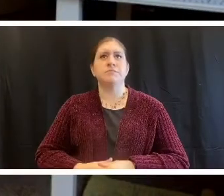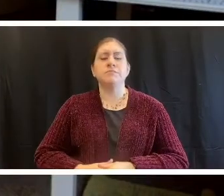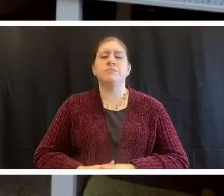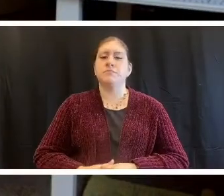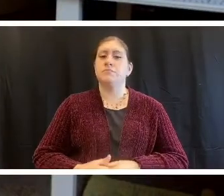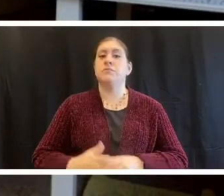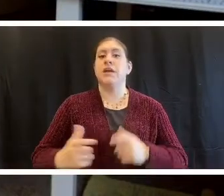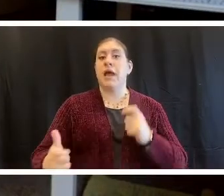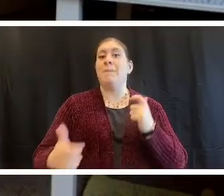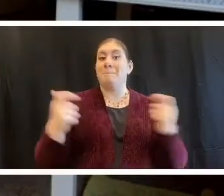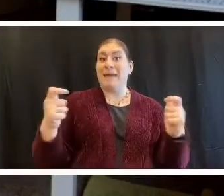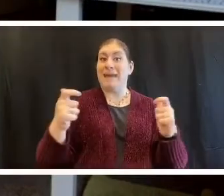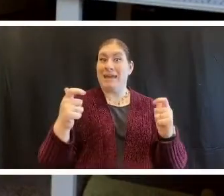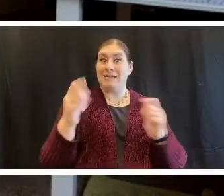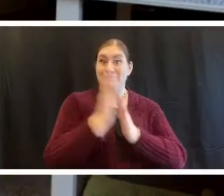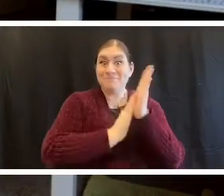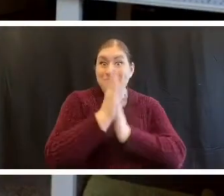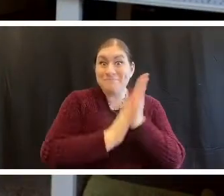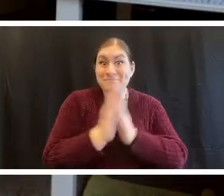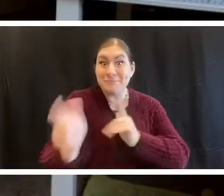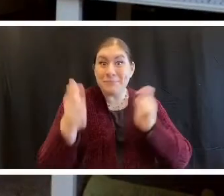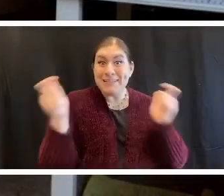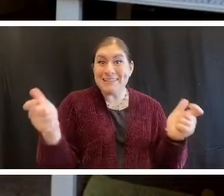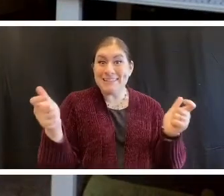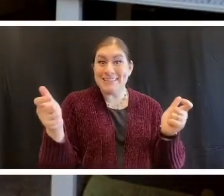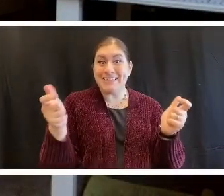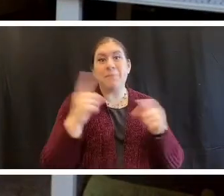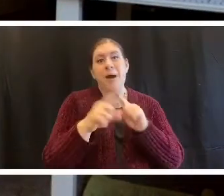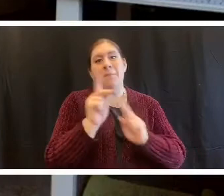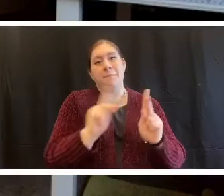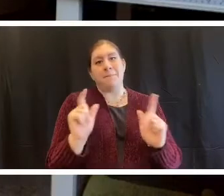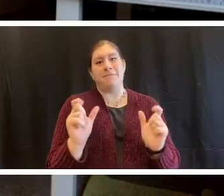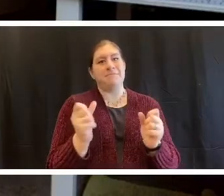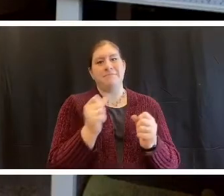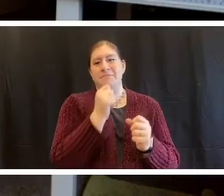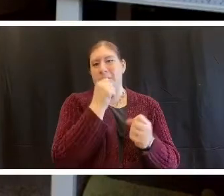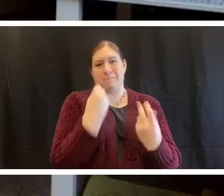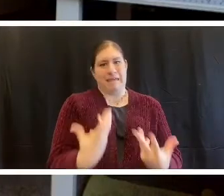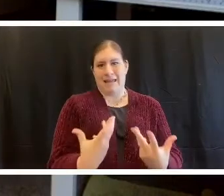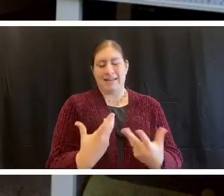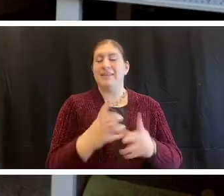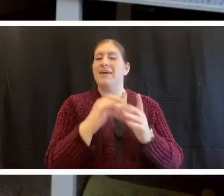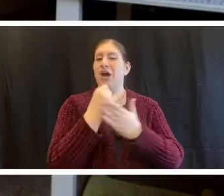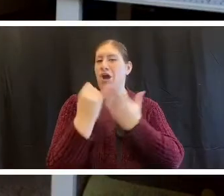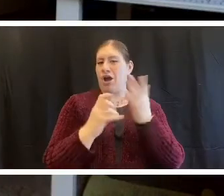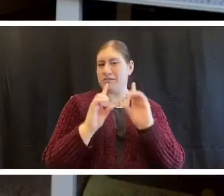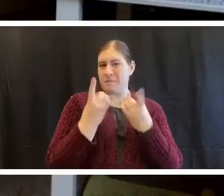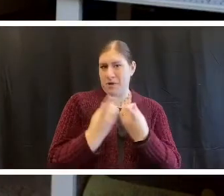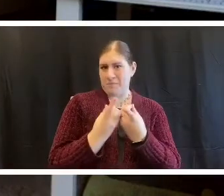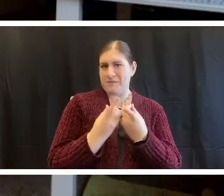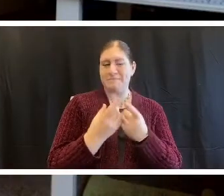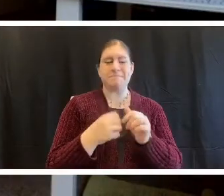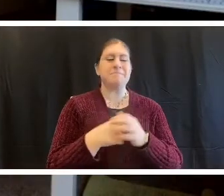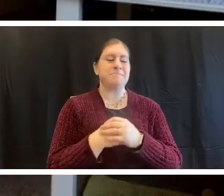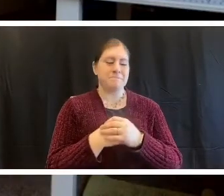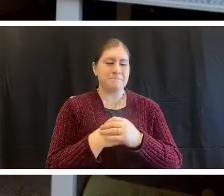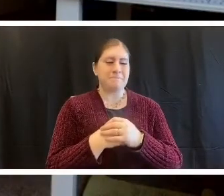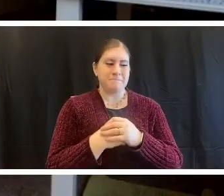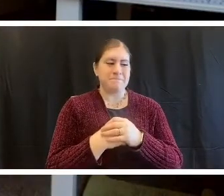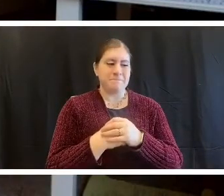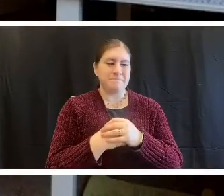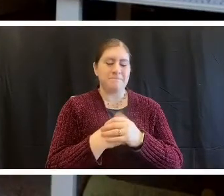It's big in ambition. Yes. So let me tell you about the art department. It's a